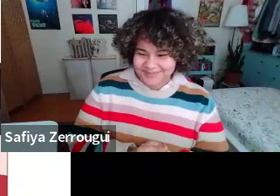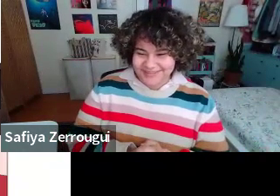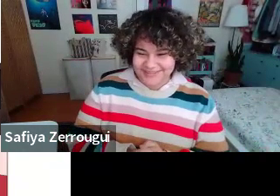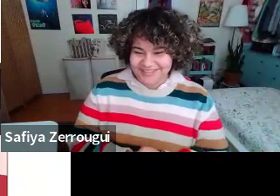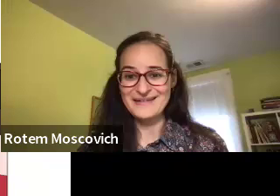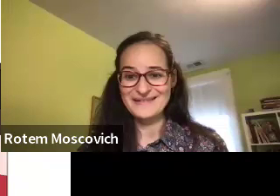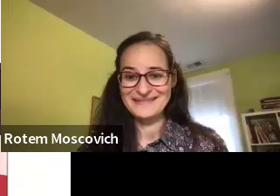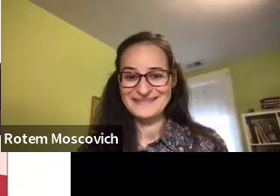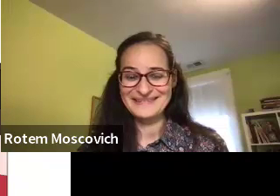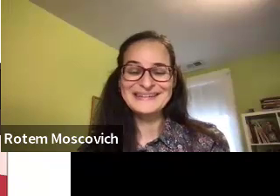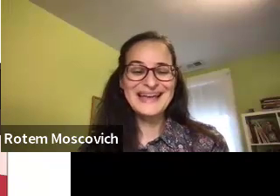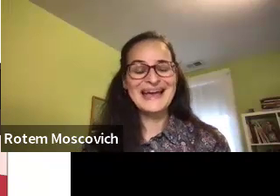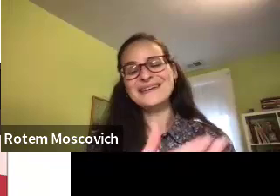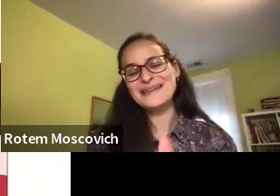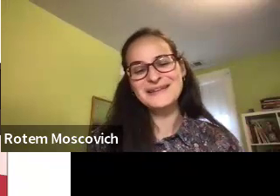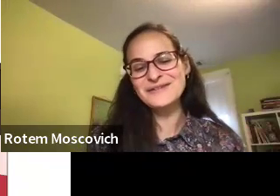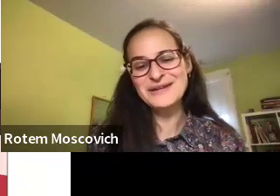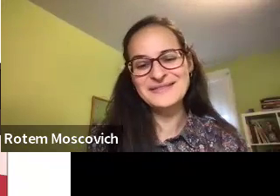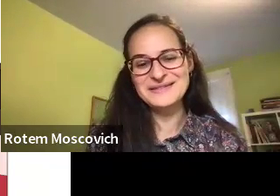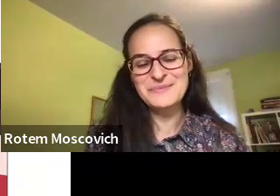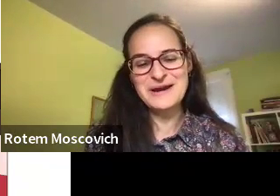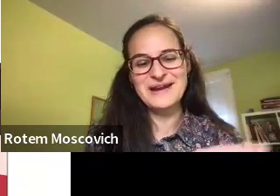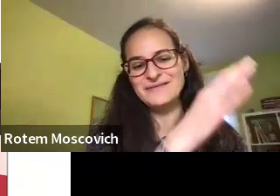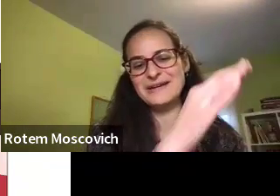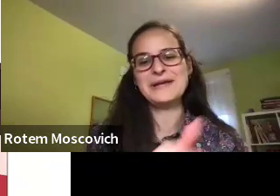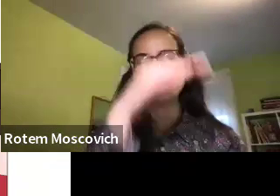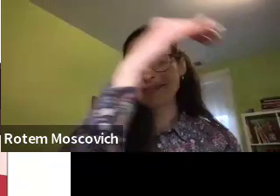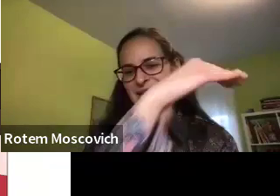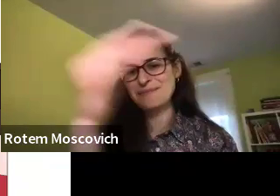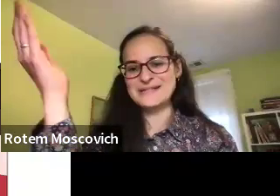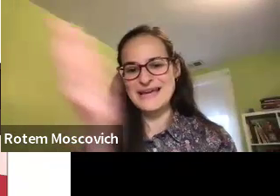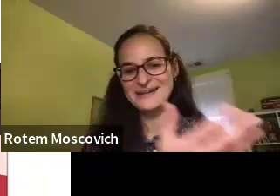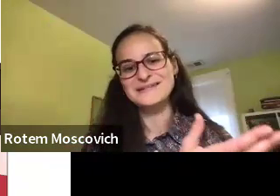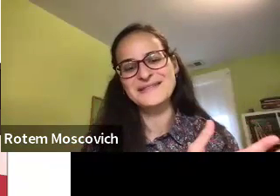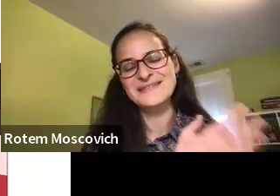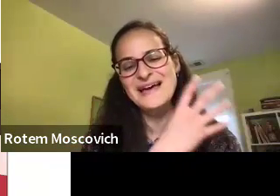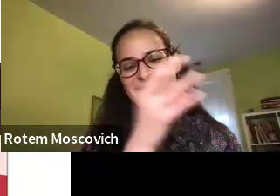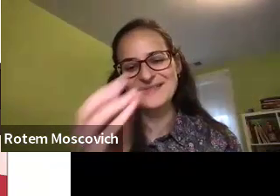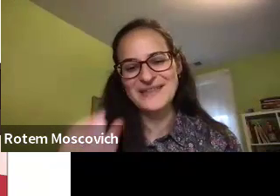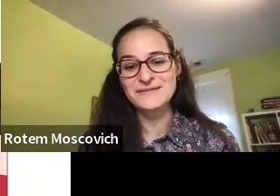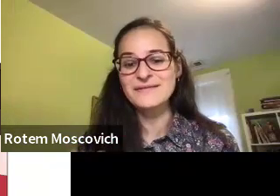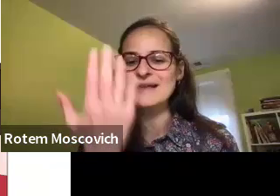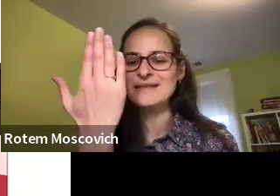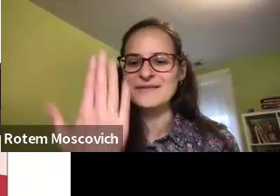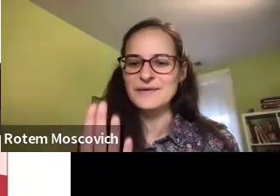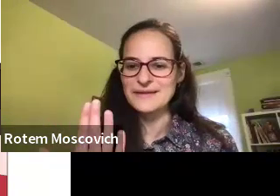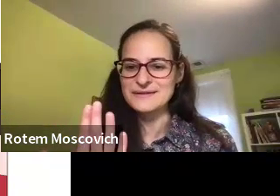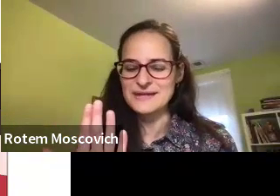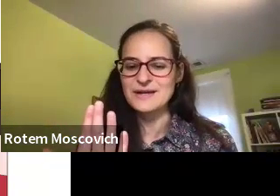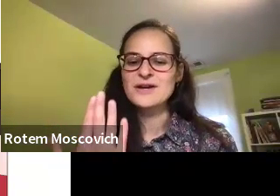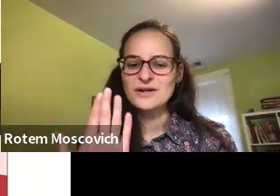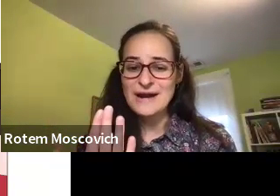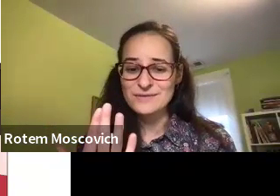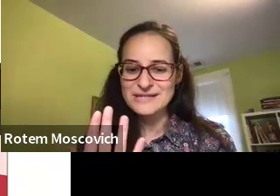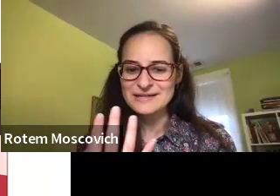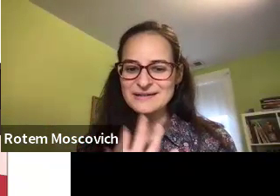possible. Yeah. Yeah, and like even looking at this spread, right, we have these dynamic diagonals on the left, and then on the right, I love that we get this